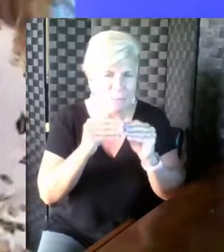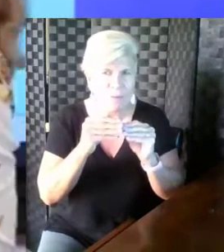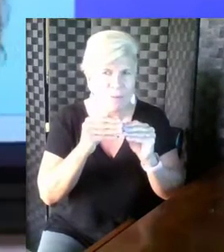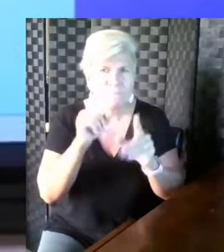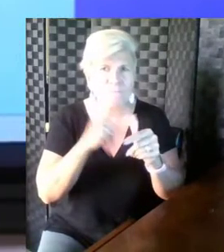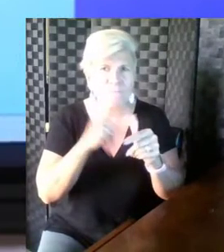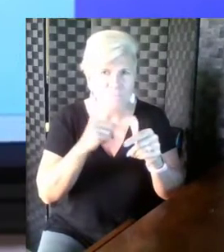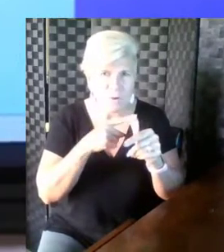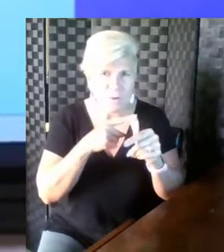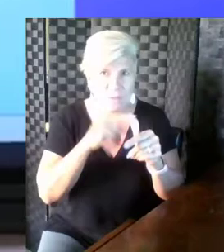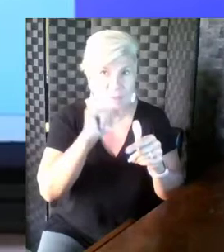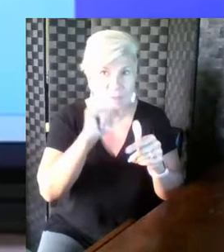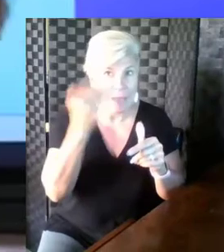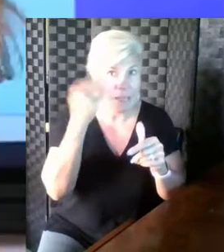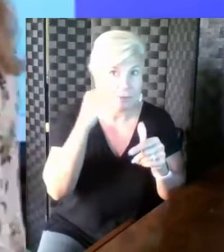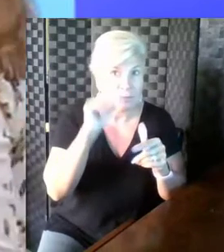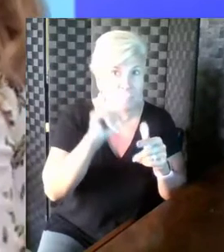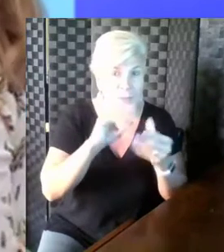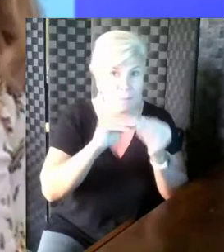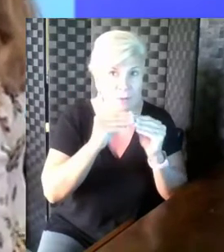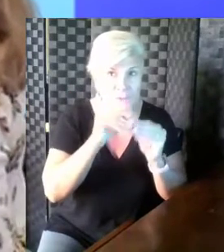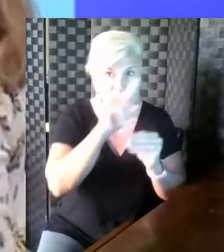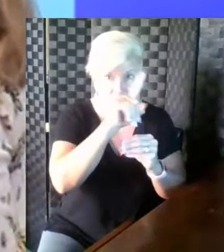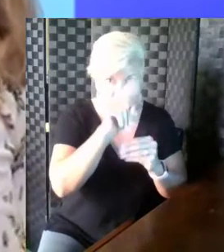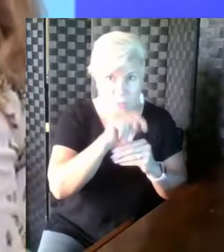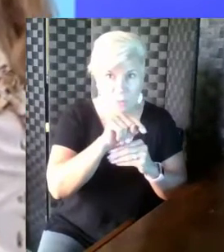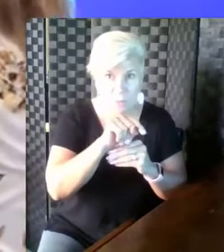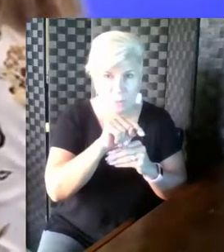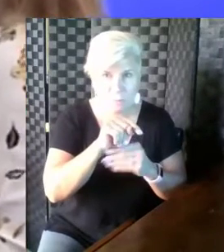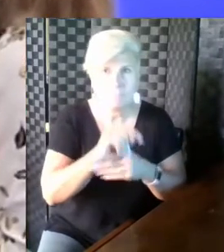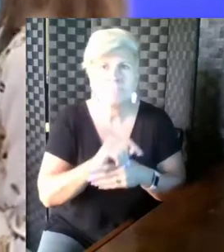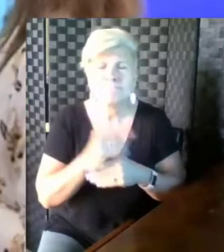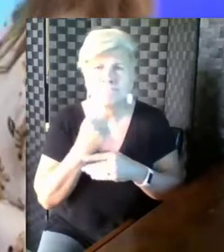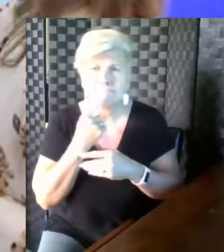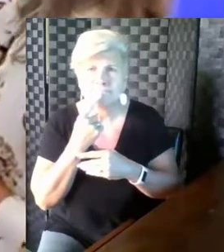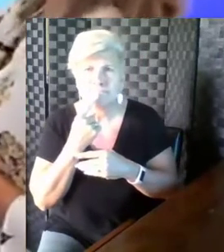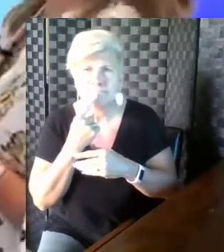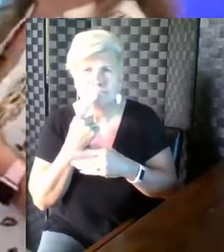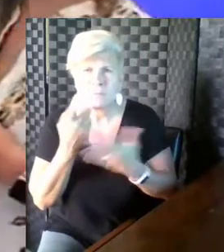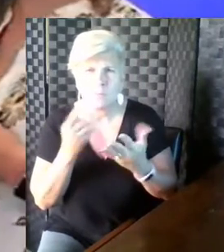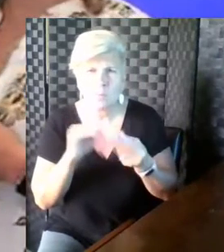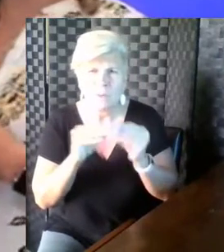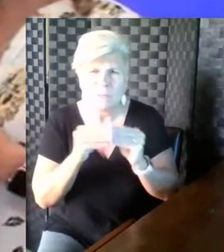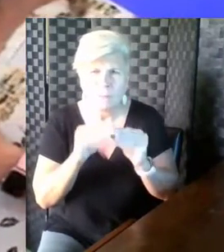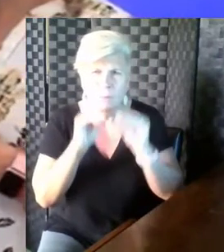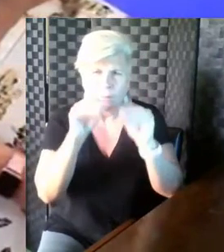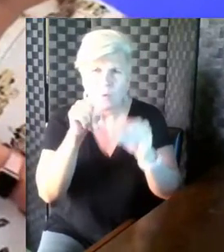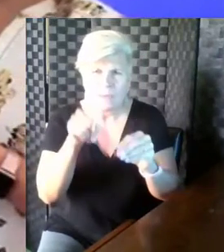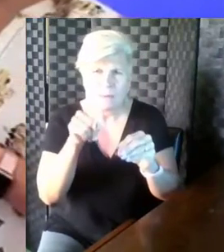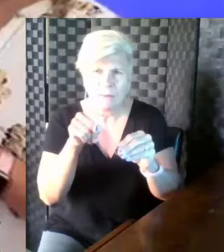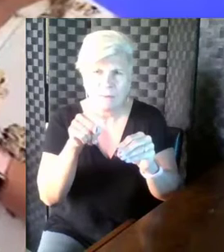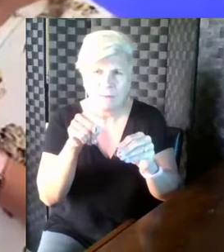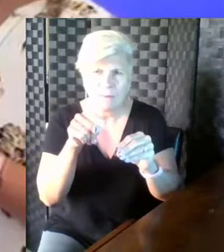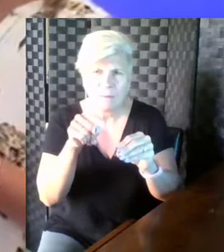first, which is going to be that unknown number. So I'm going to start here with that question mark. But what number will I put